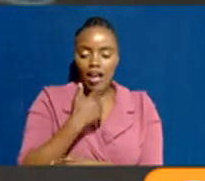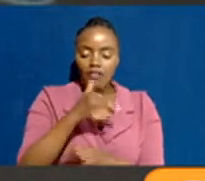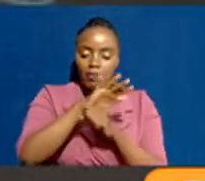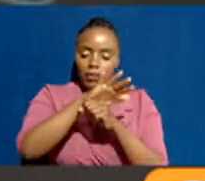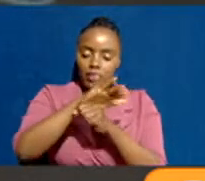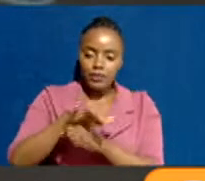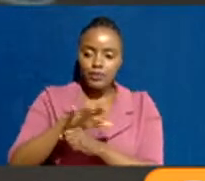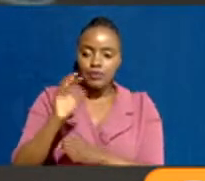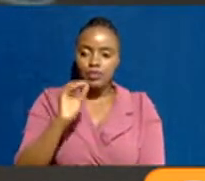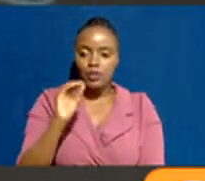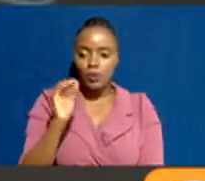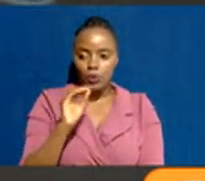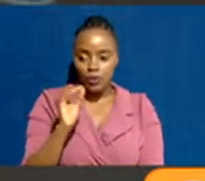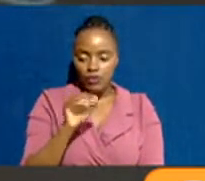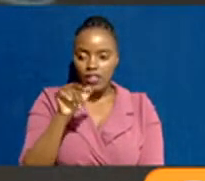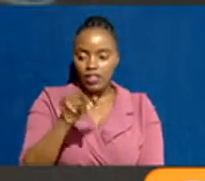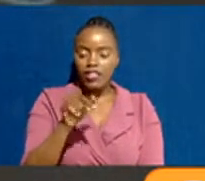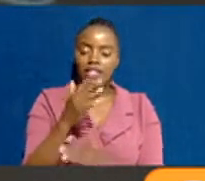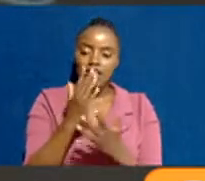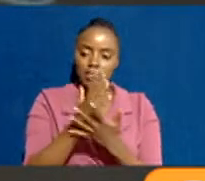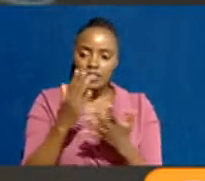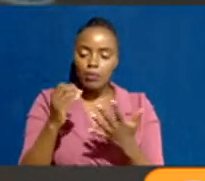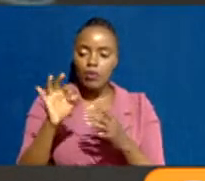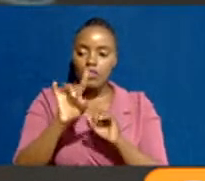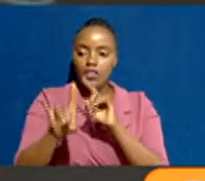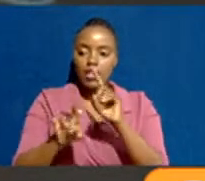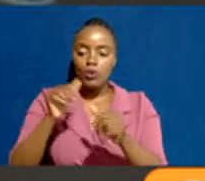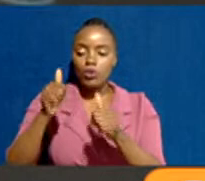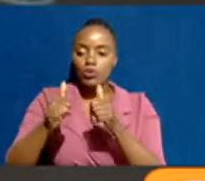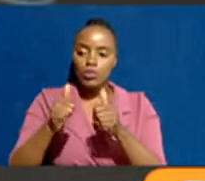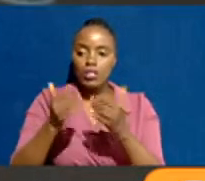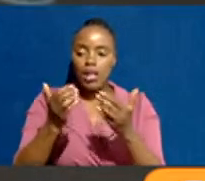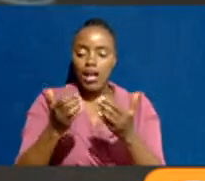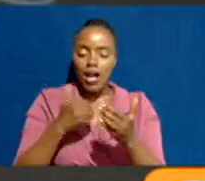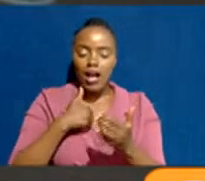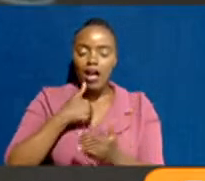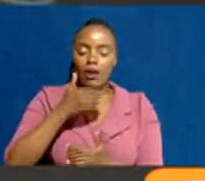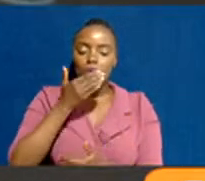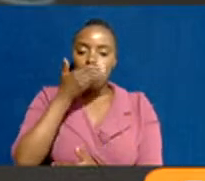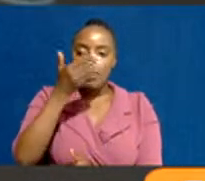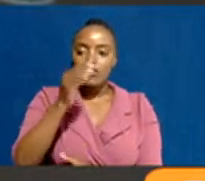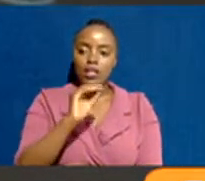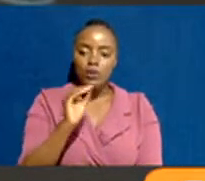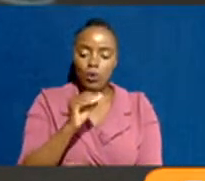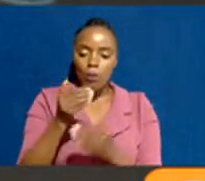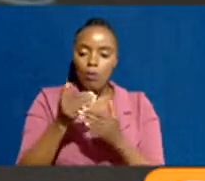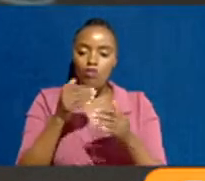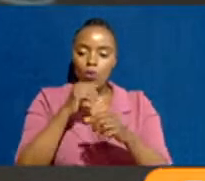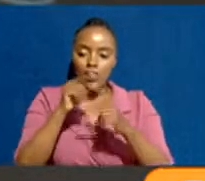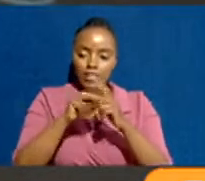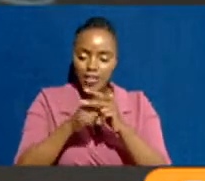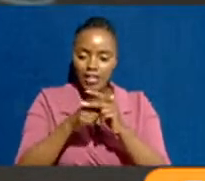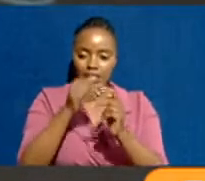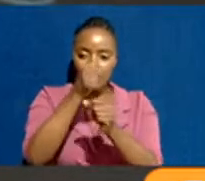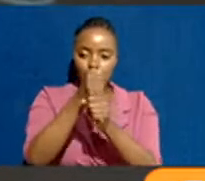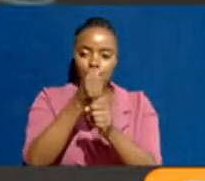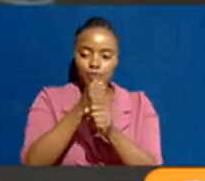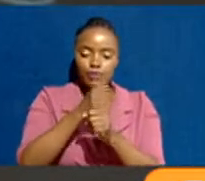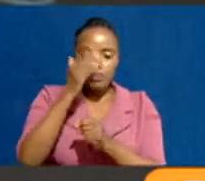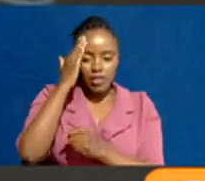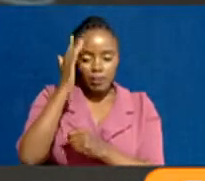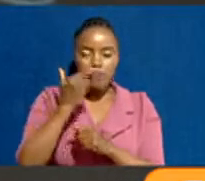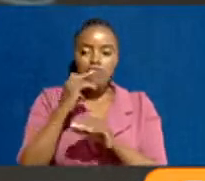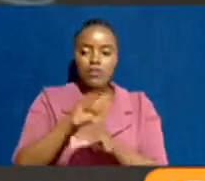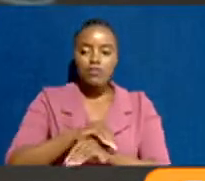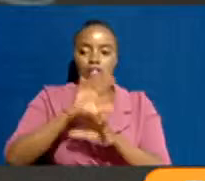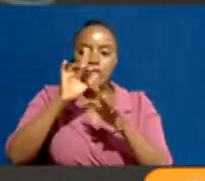disenfranchised? Those are the questions that we did not answer before rolling out. And I remember Amina saying very clearly,